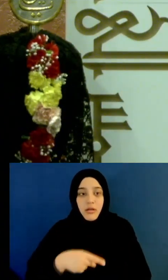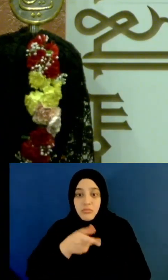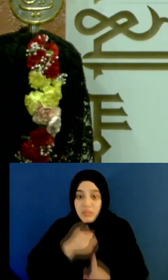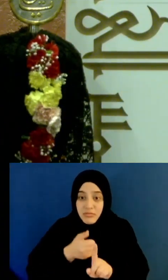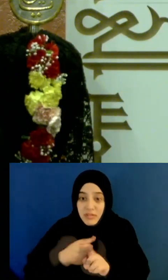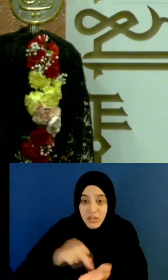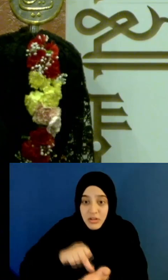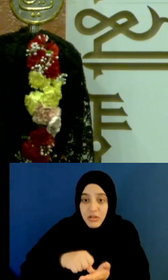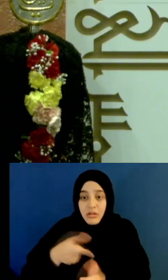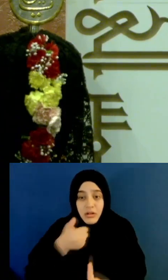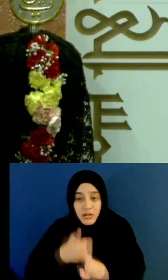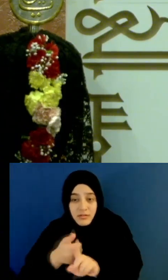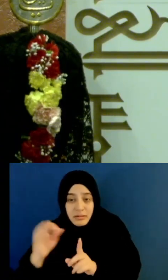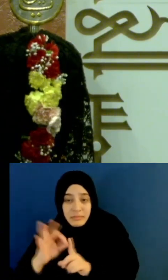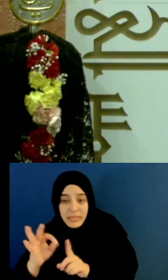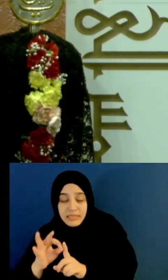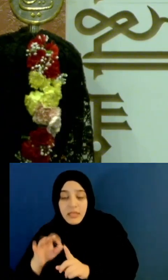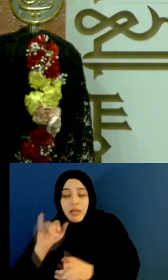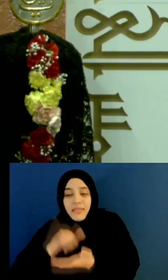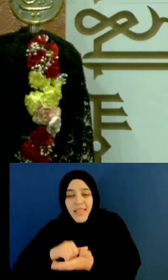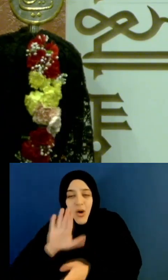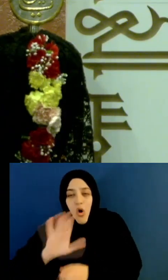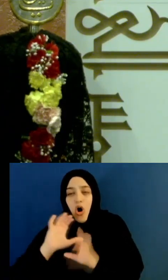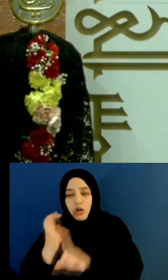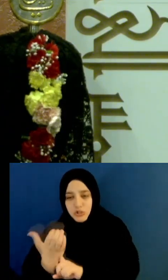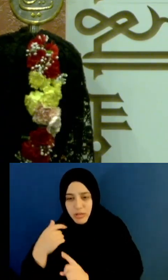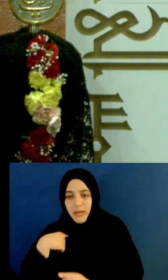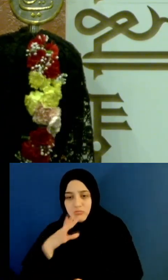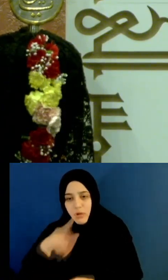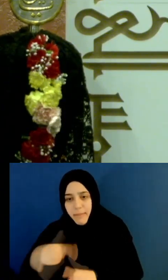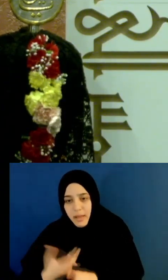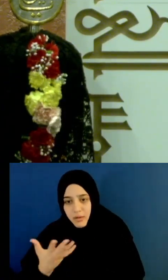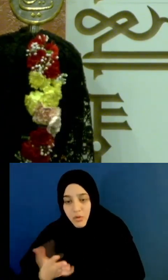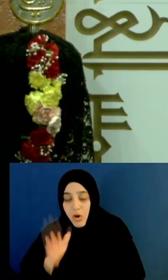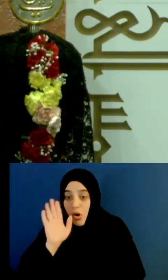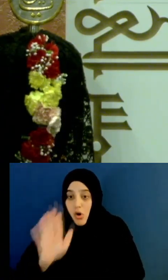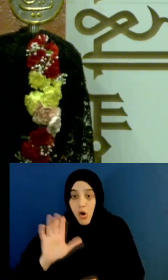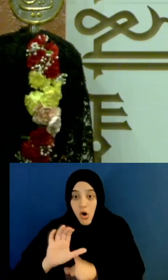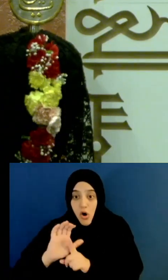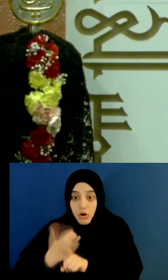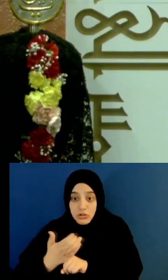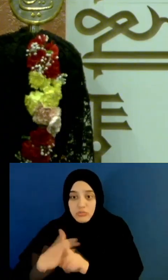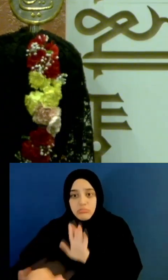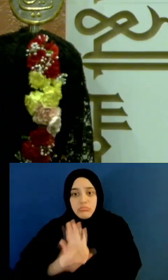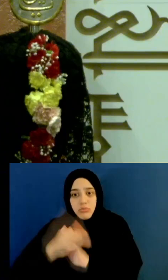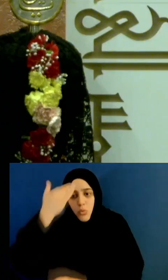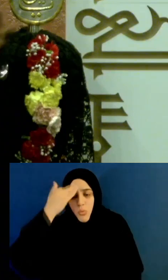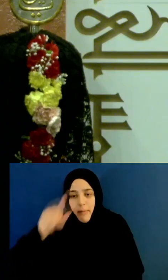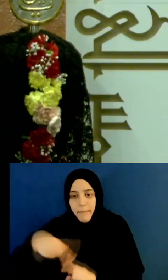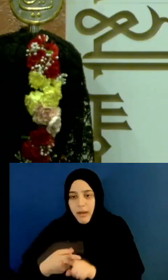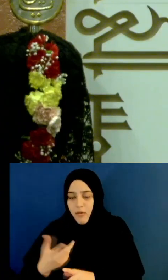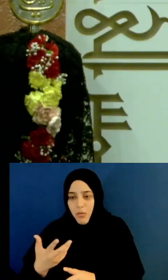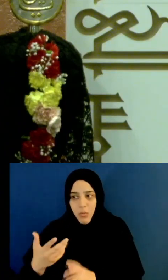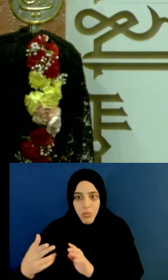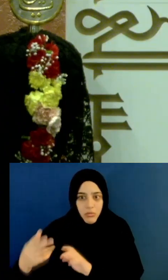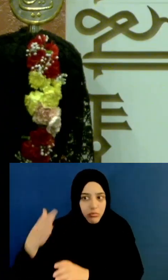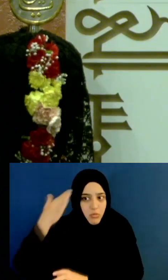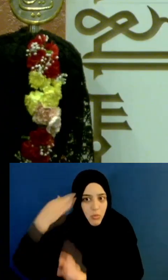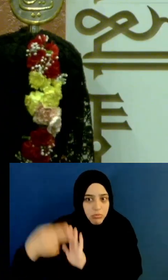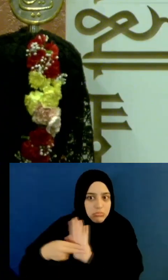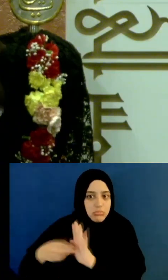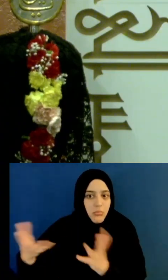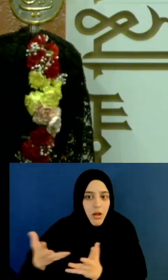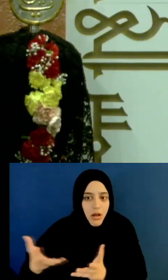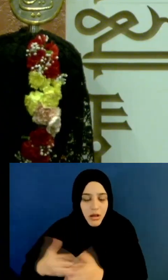of that your culture and what your culture is known for. That you as this particular group